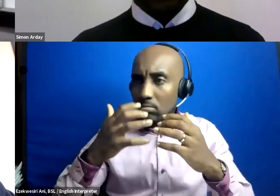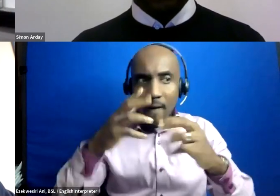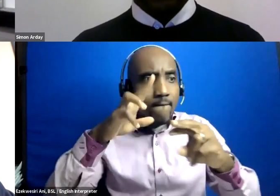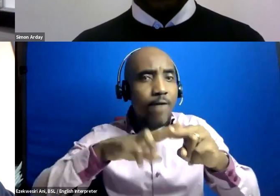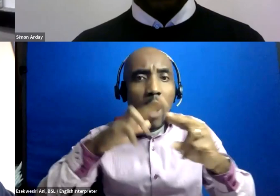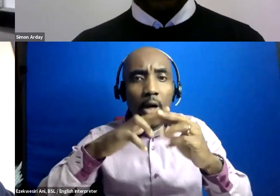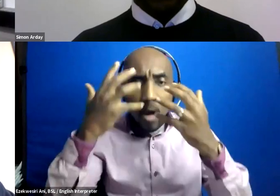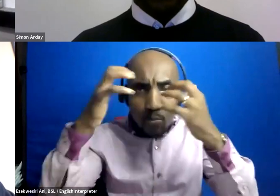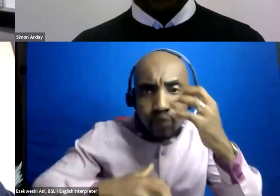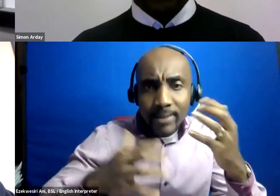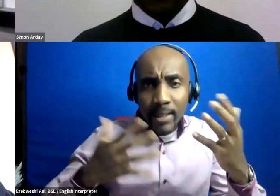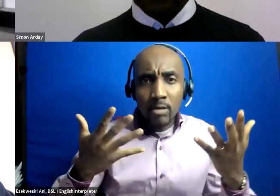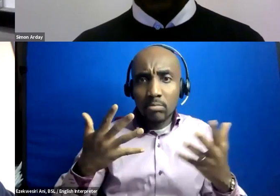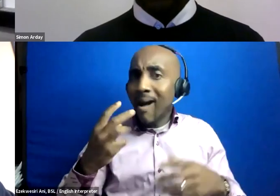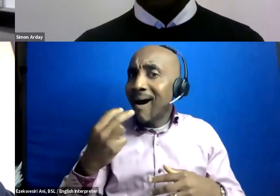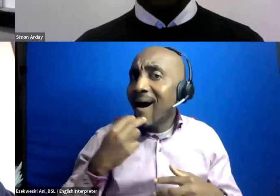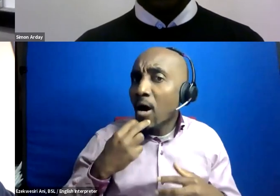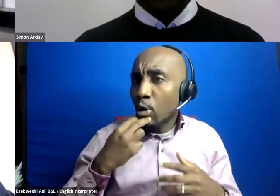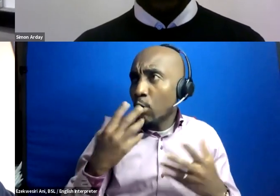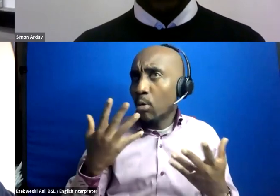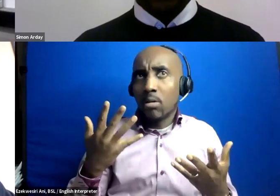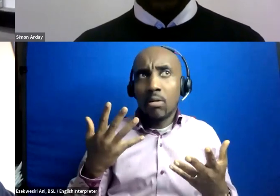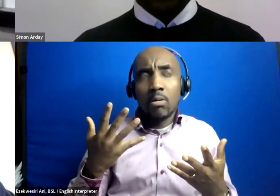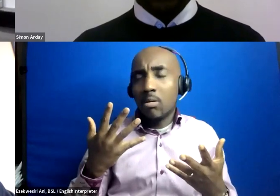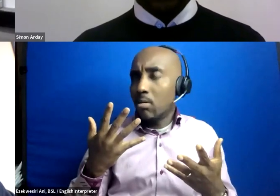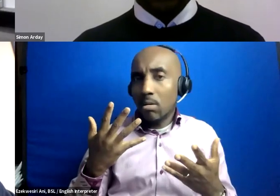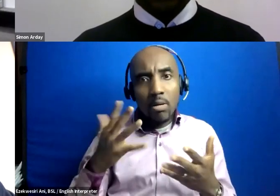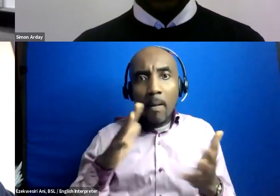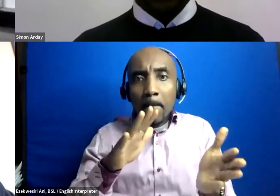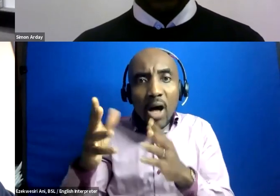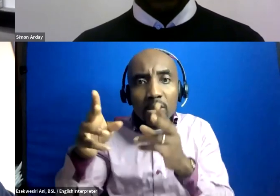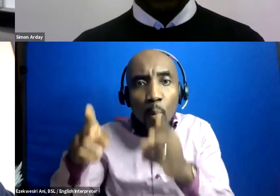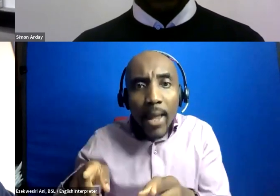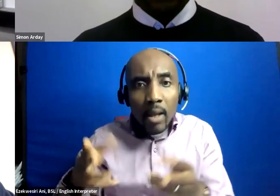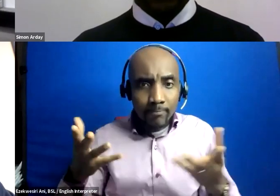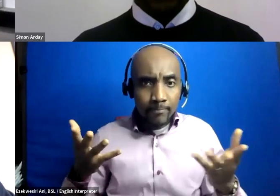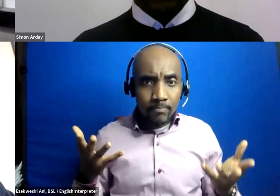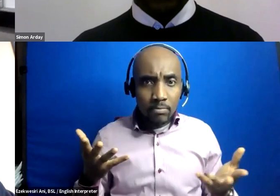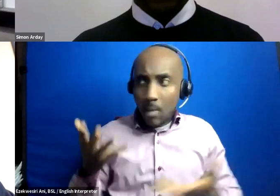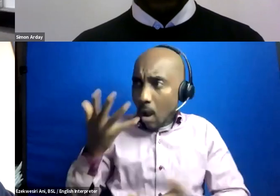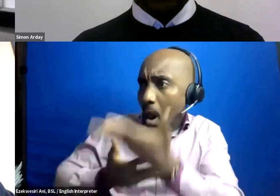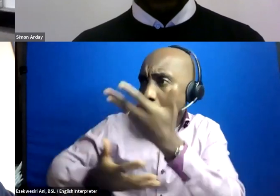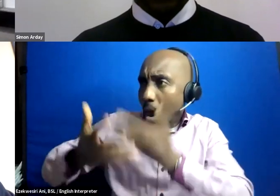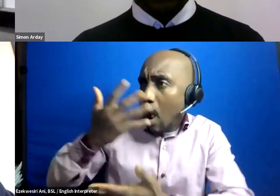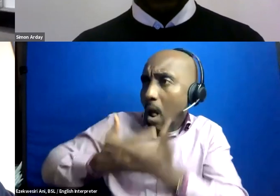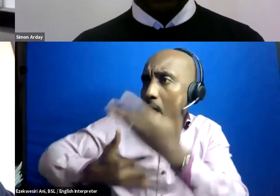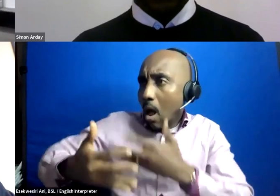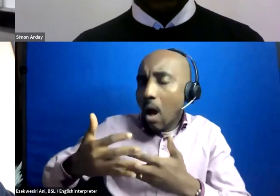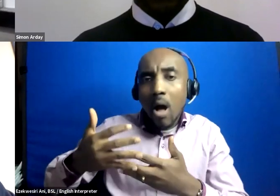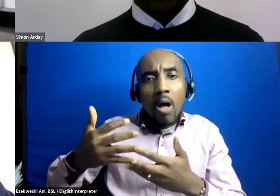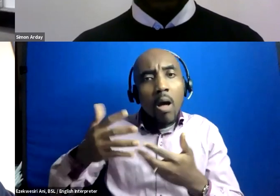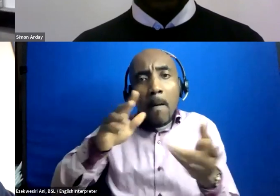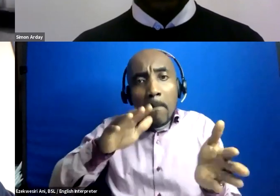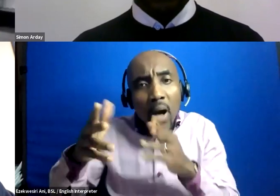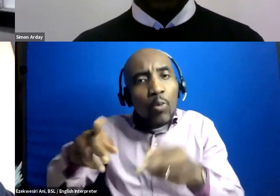or uncles who'd passed away after taking mental health